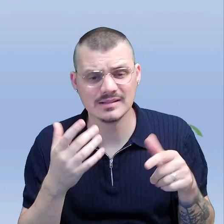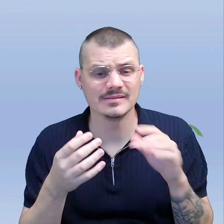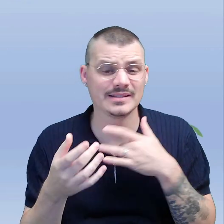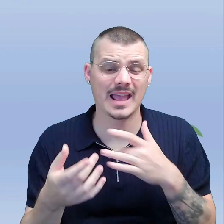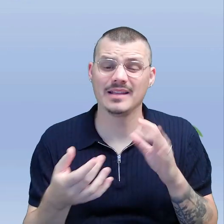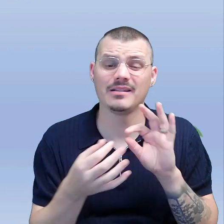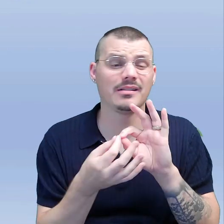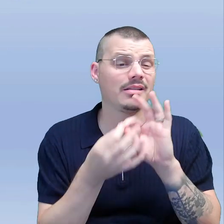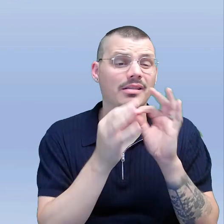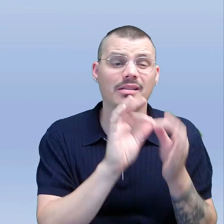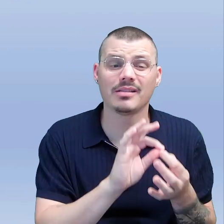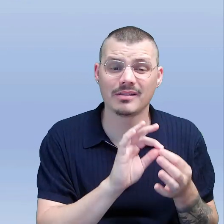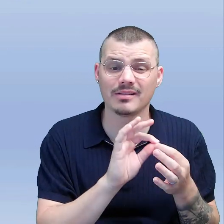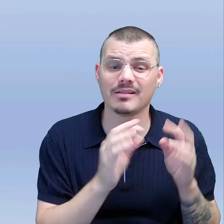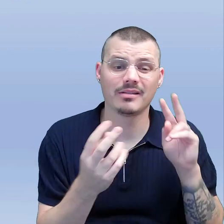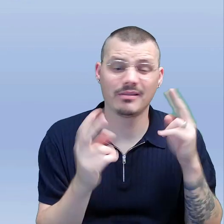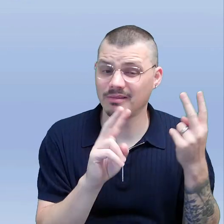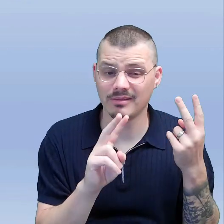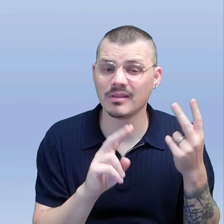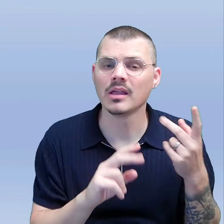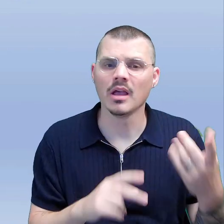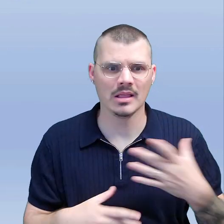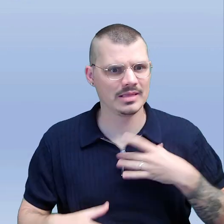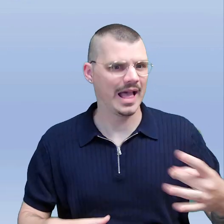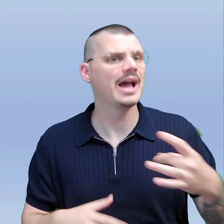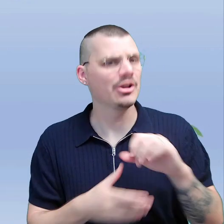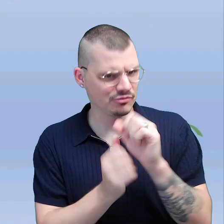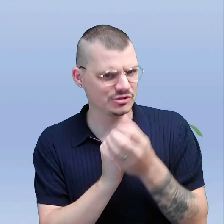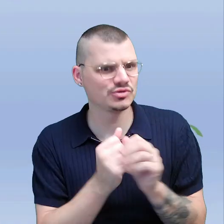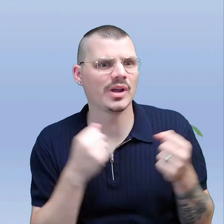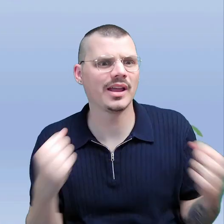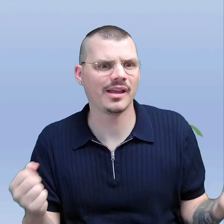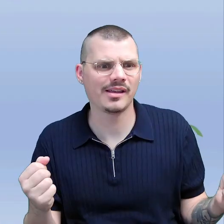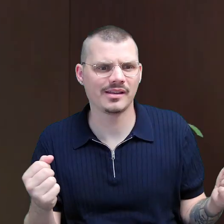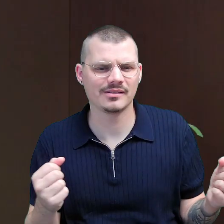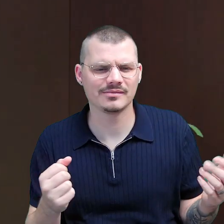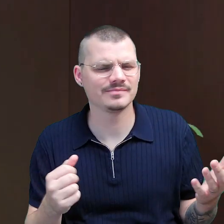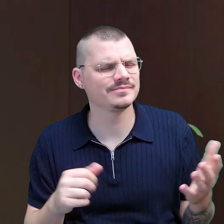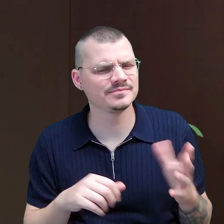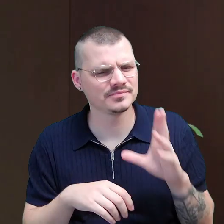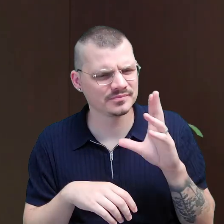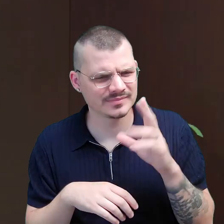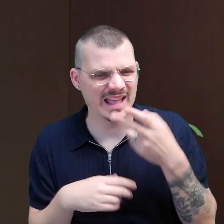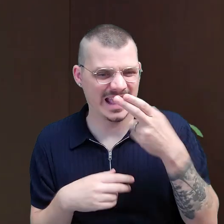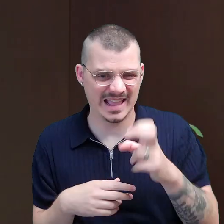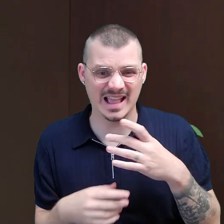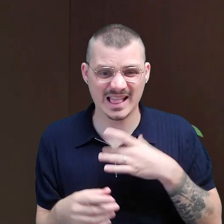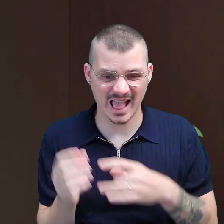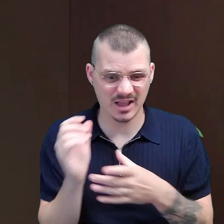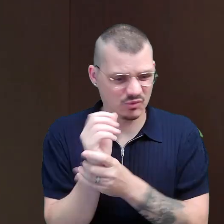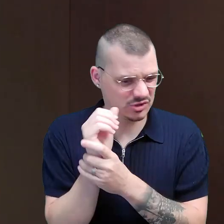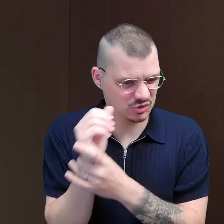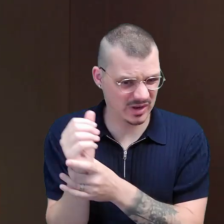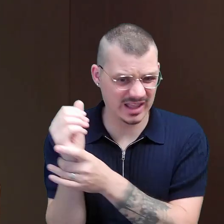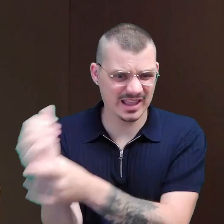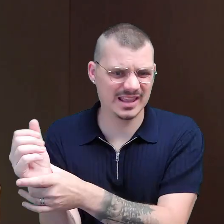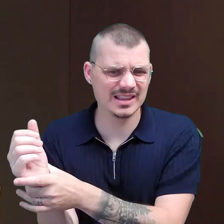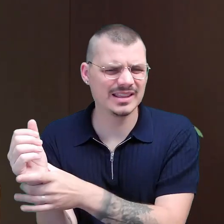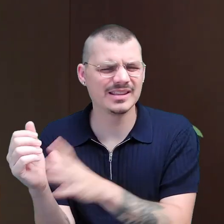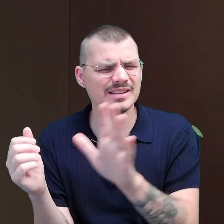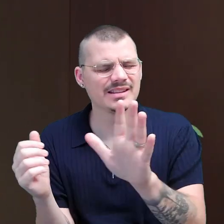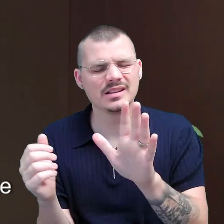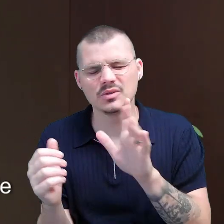Sadly, this gets misinterpreted as he likes restraints. He likes